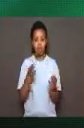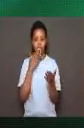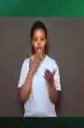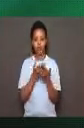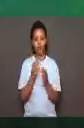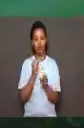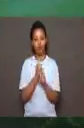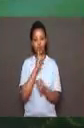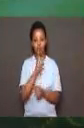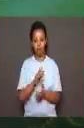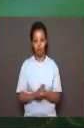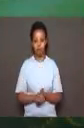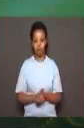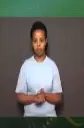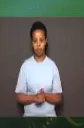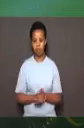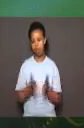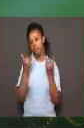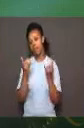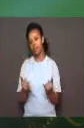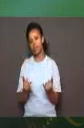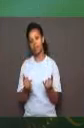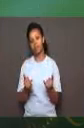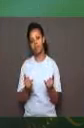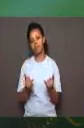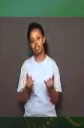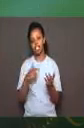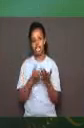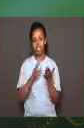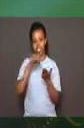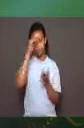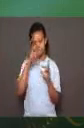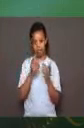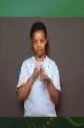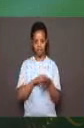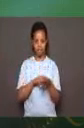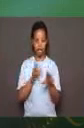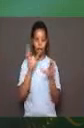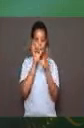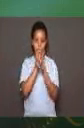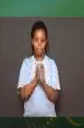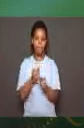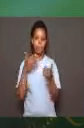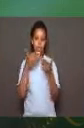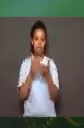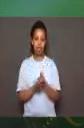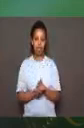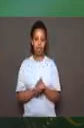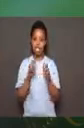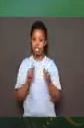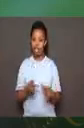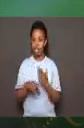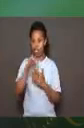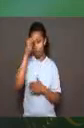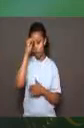work. We have reached the end of our lesson. Today, we